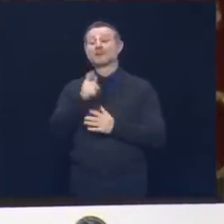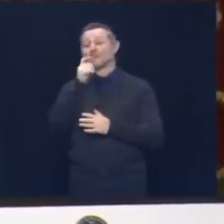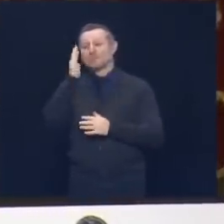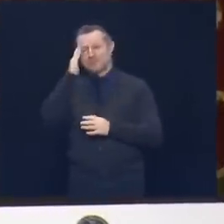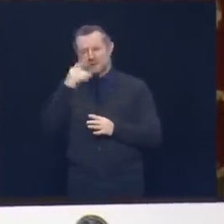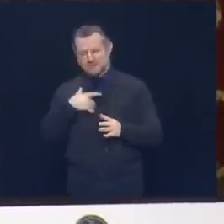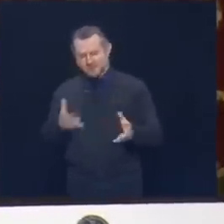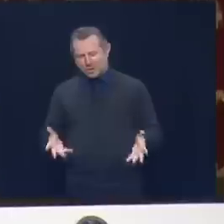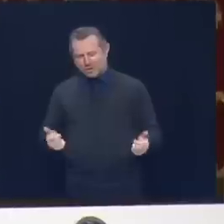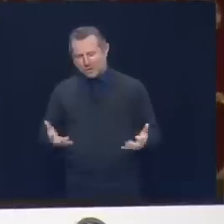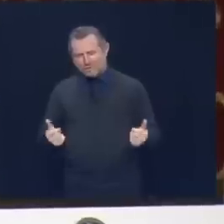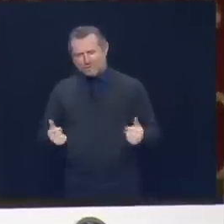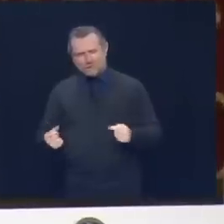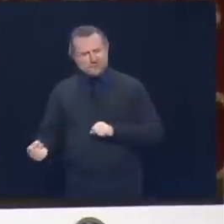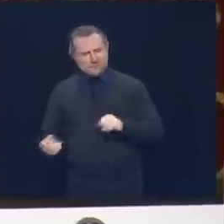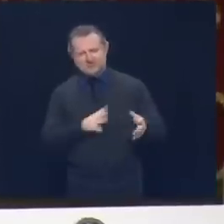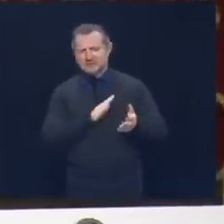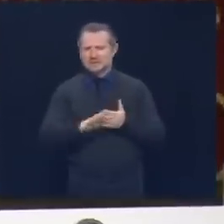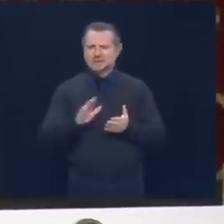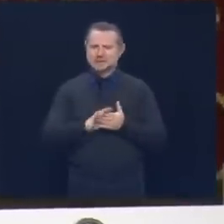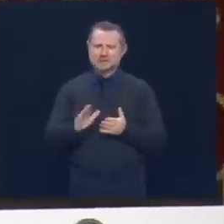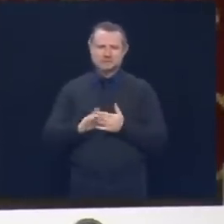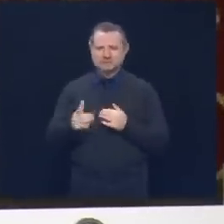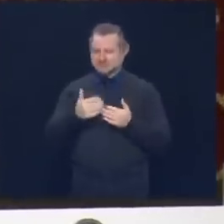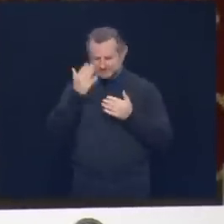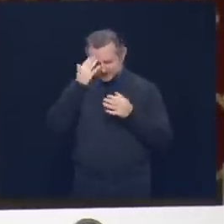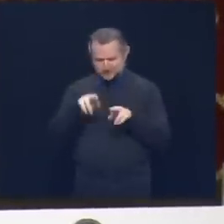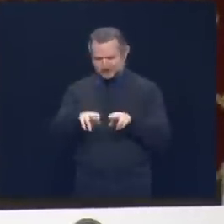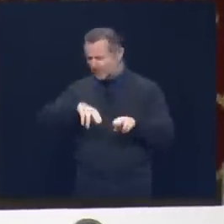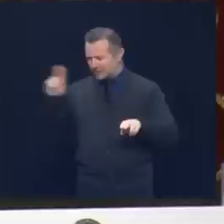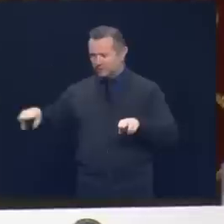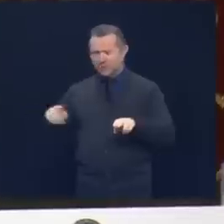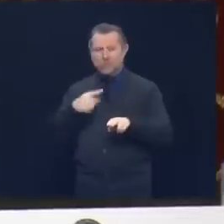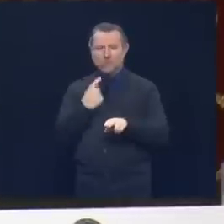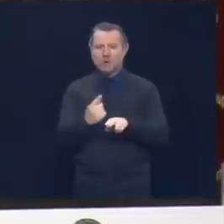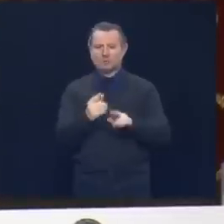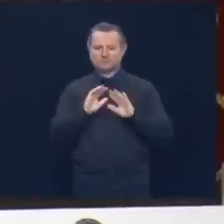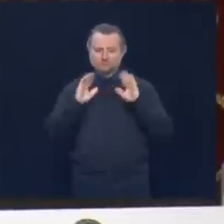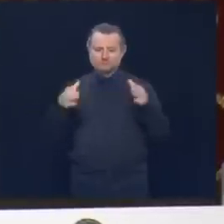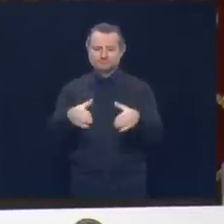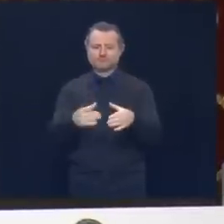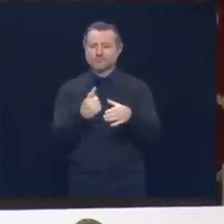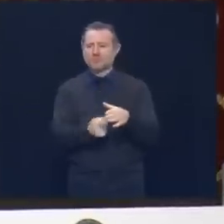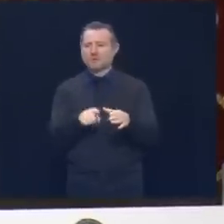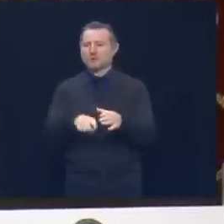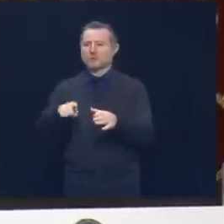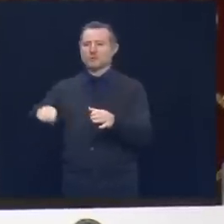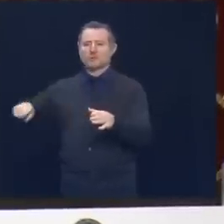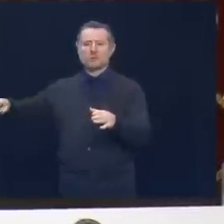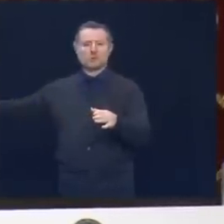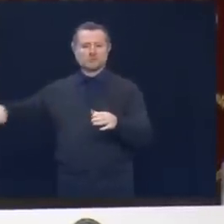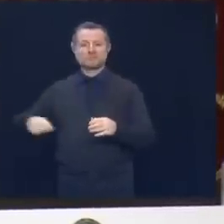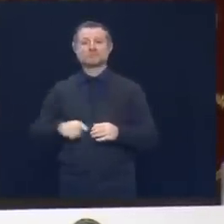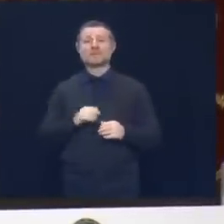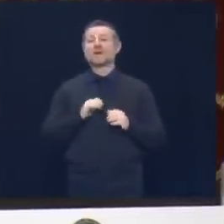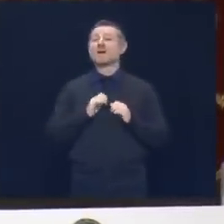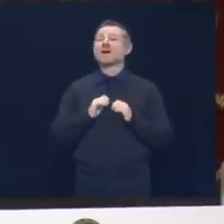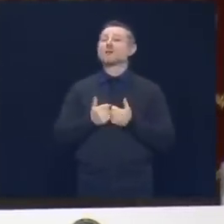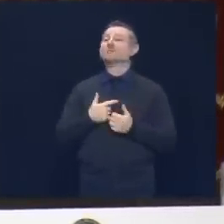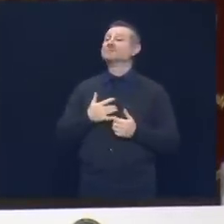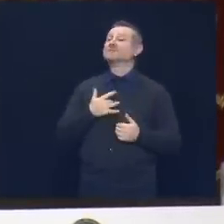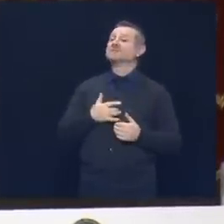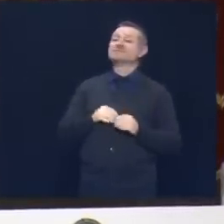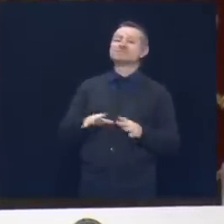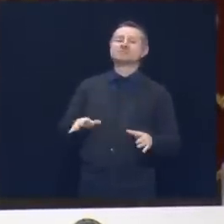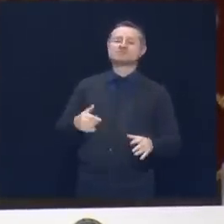density issues. And the majority of the cases that we're seeing are asymptomatic. So we believe that this is a byproduct of community